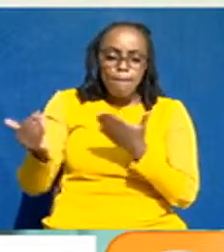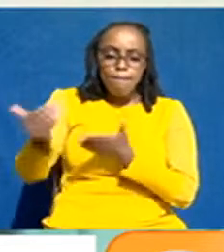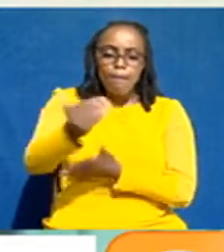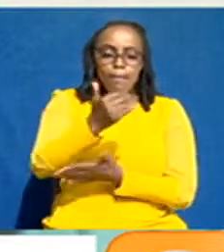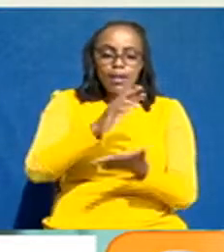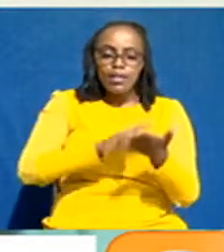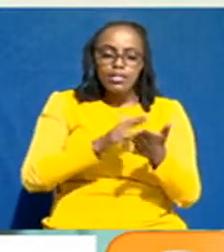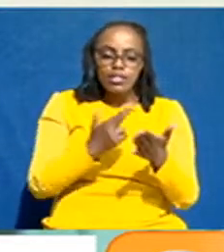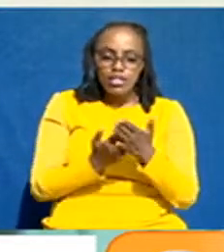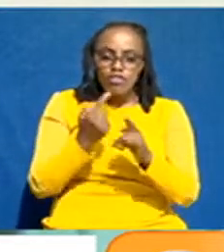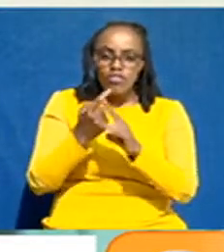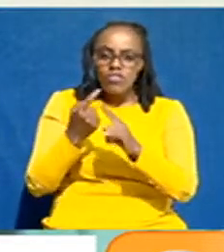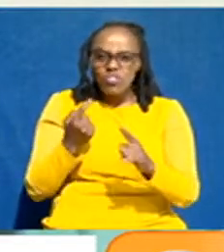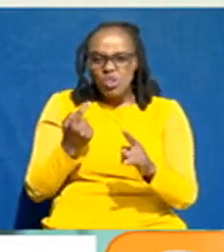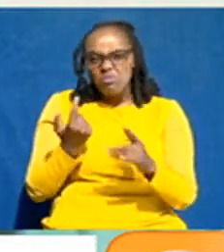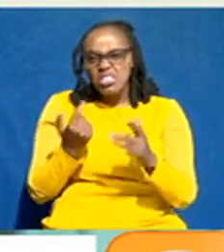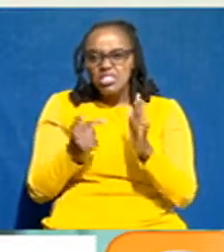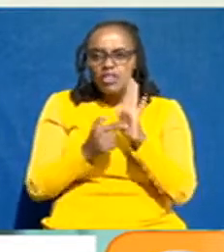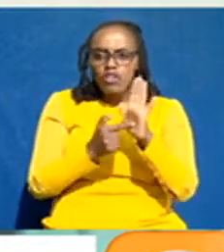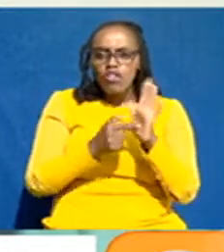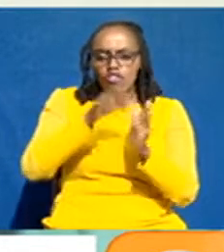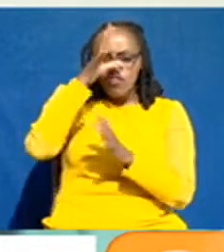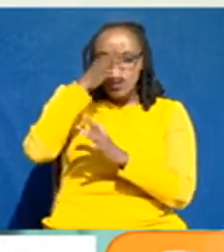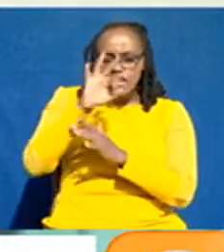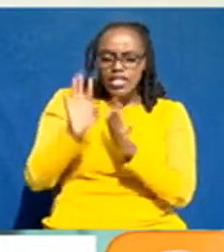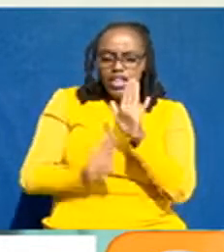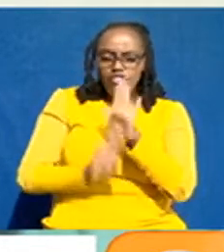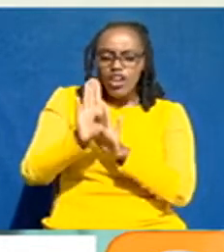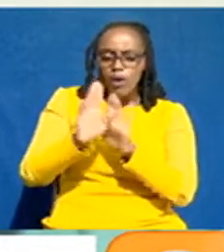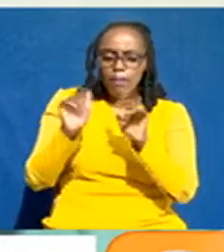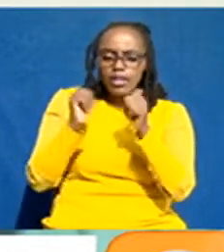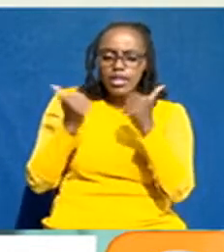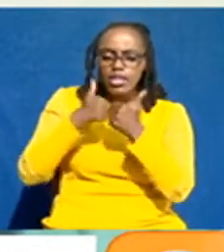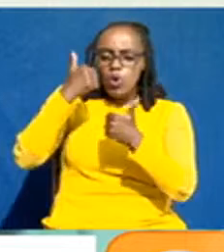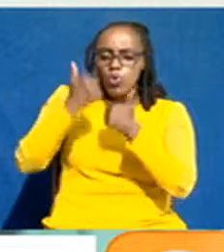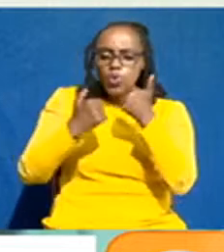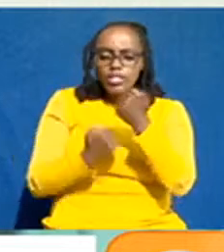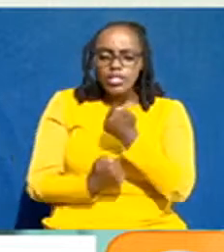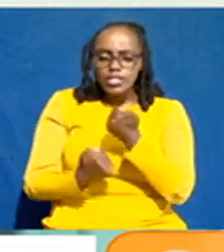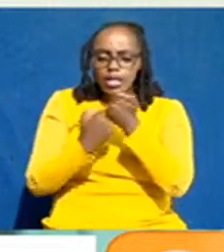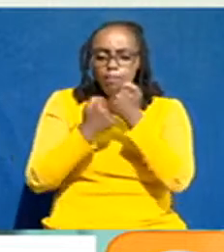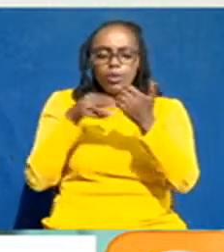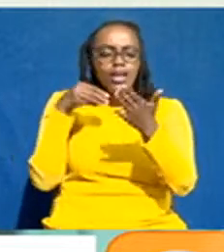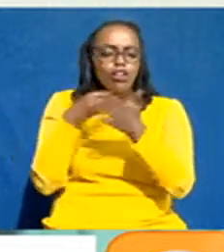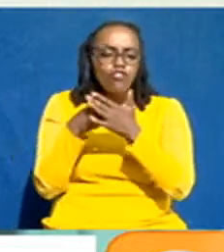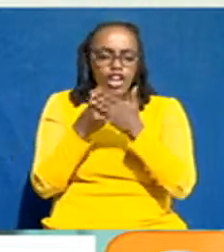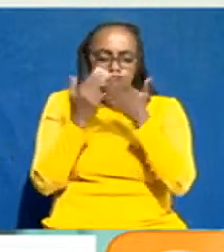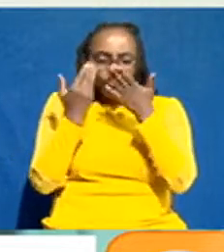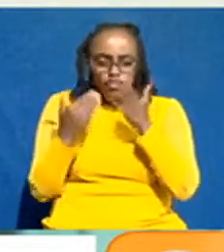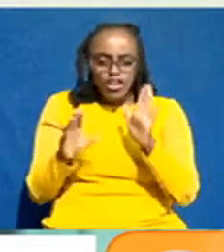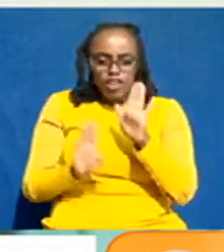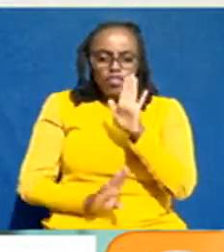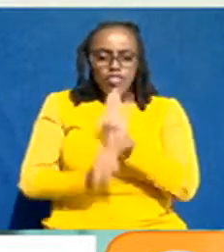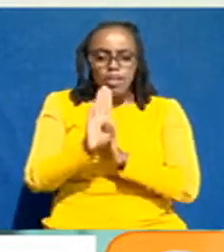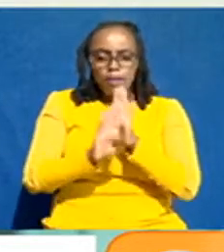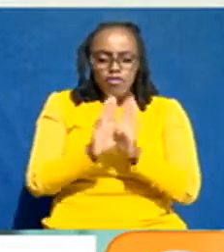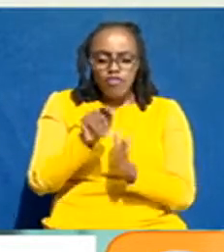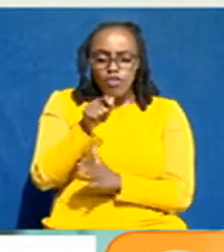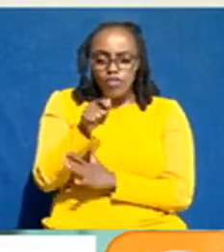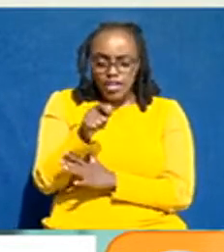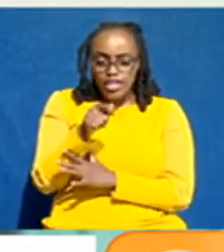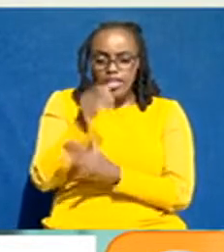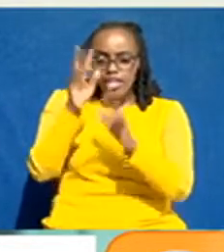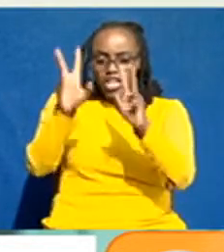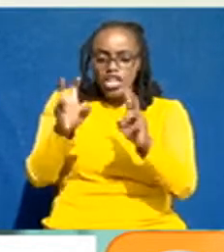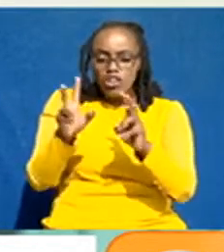from agencies such as the French Development Agency, which have supported and financed development of key components such